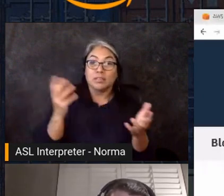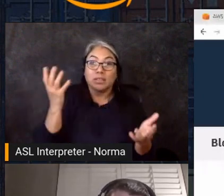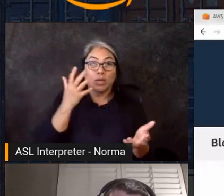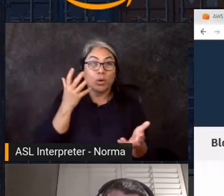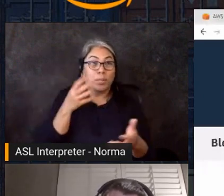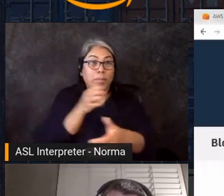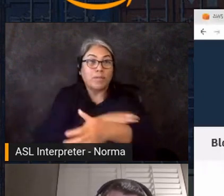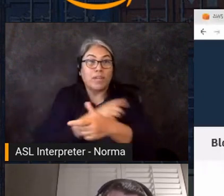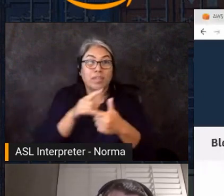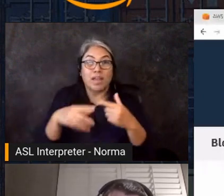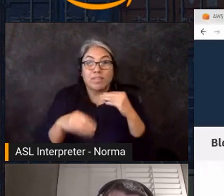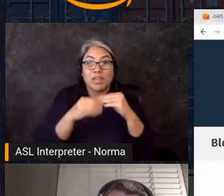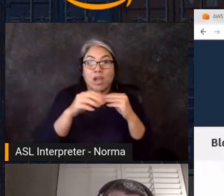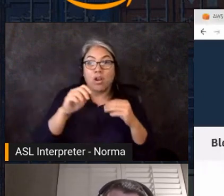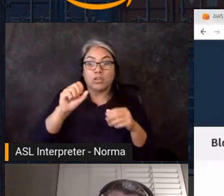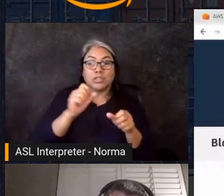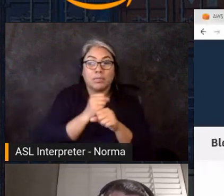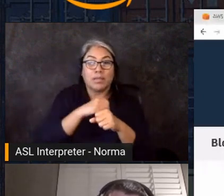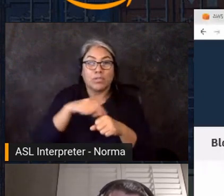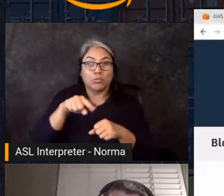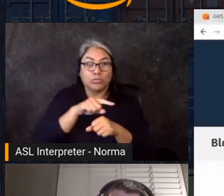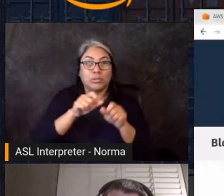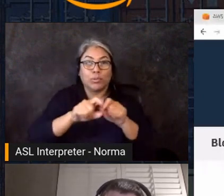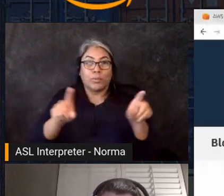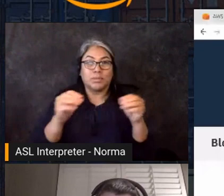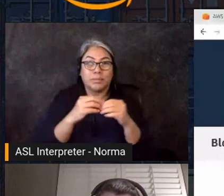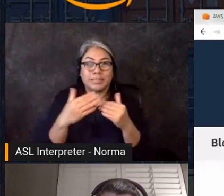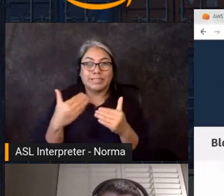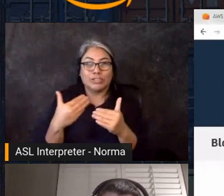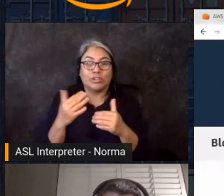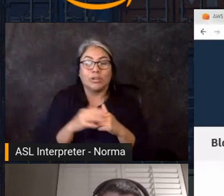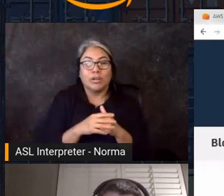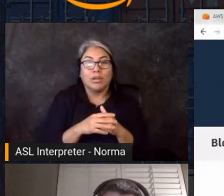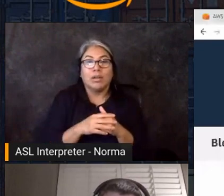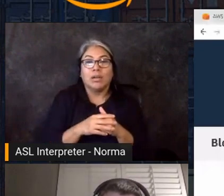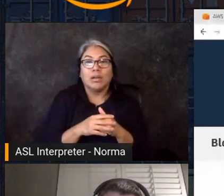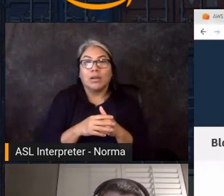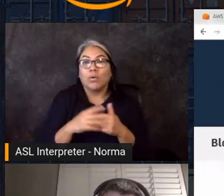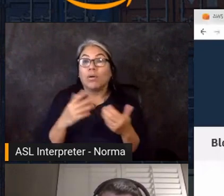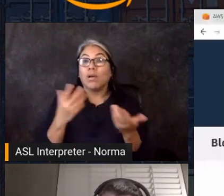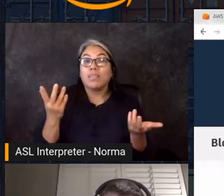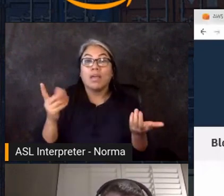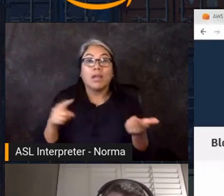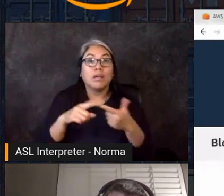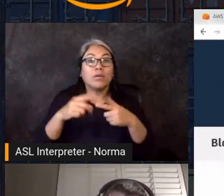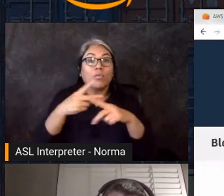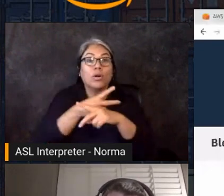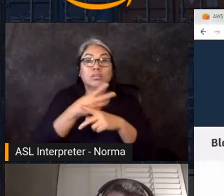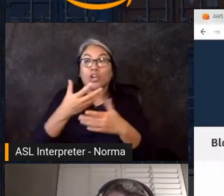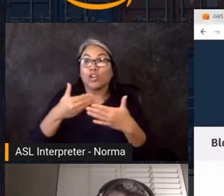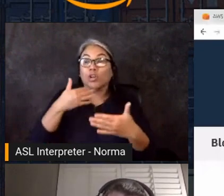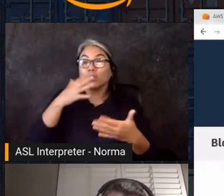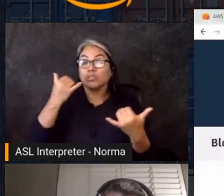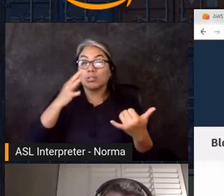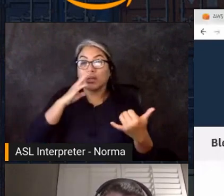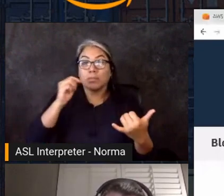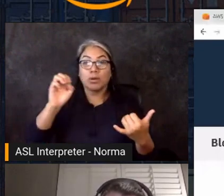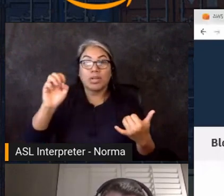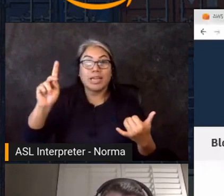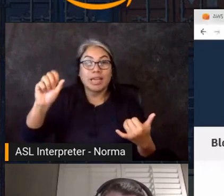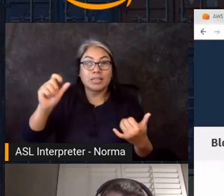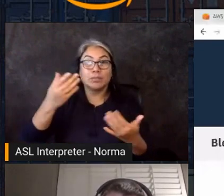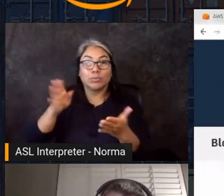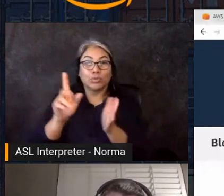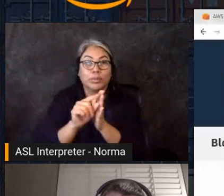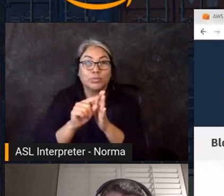make those deployments much easier. And not even to speak of earlier today when we were talking about EKS blueprints, which I think